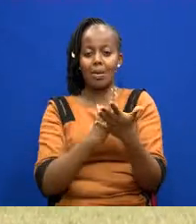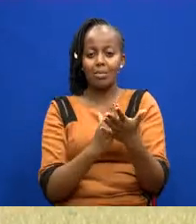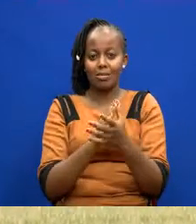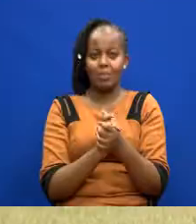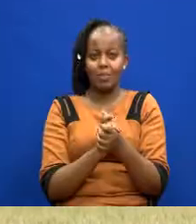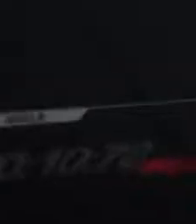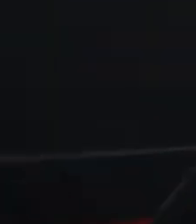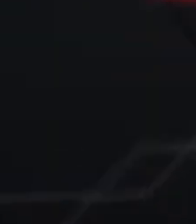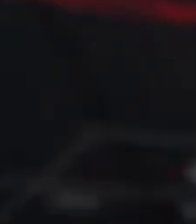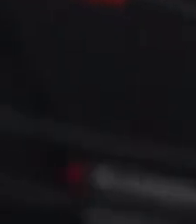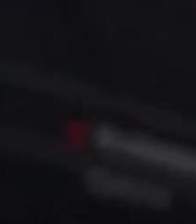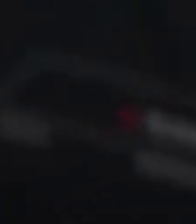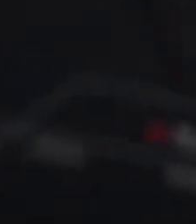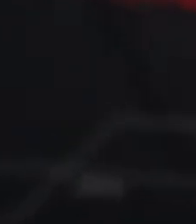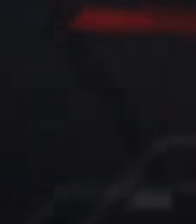segment.